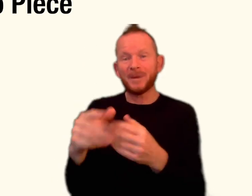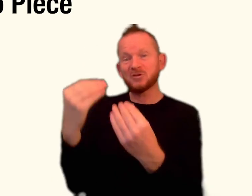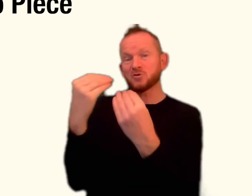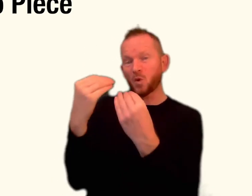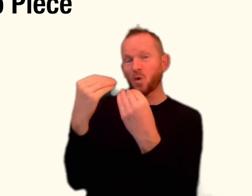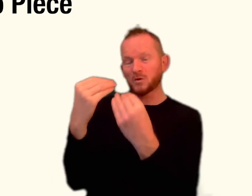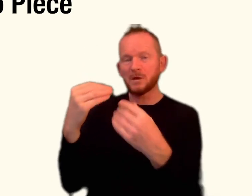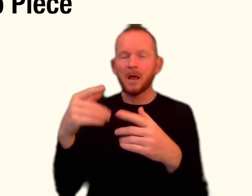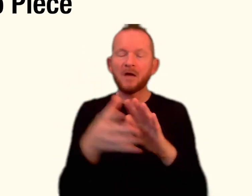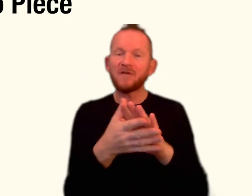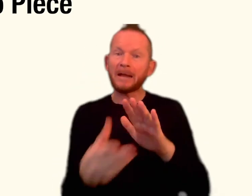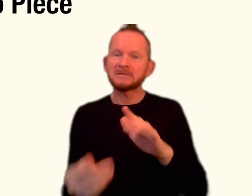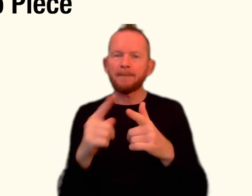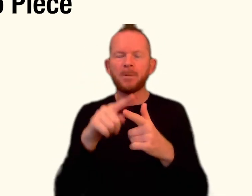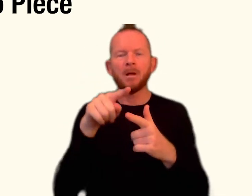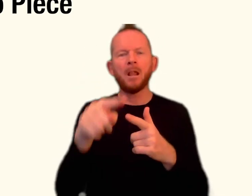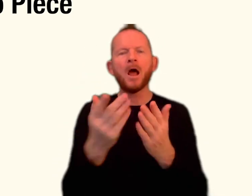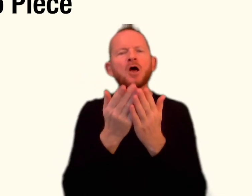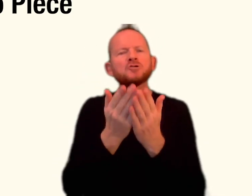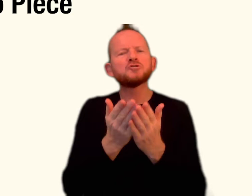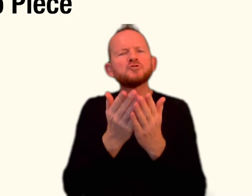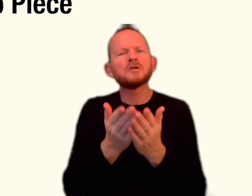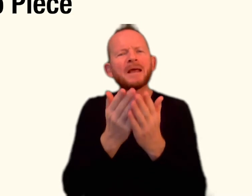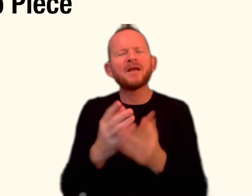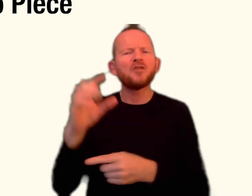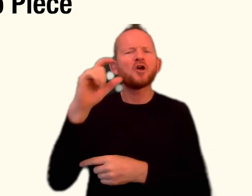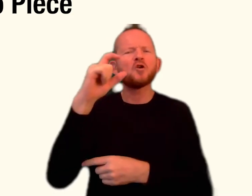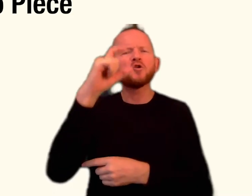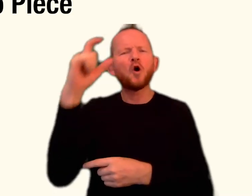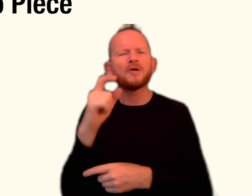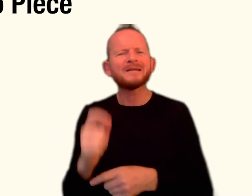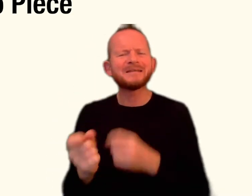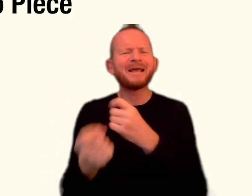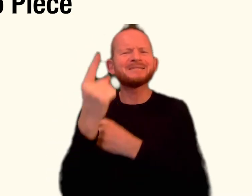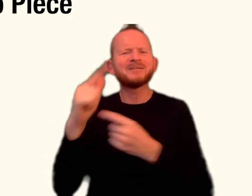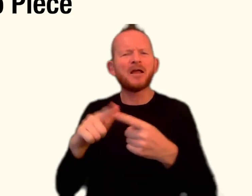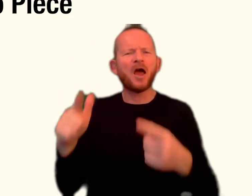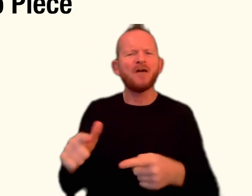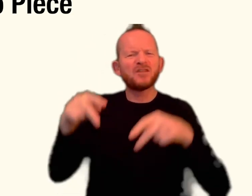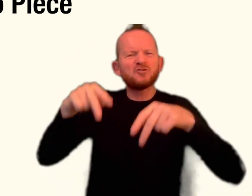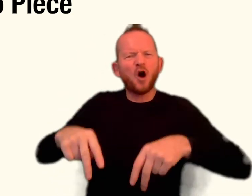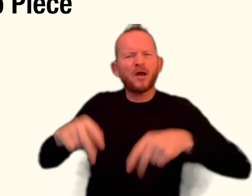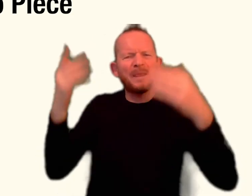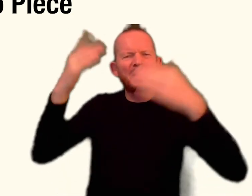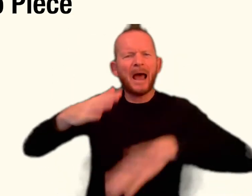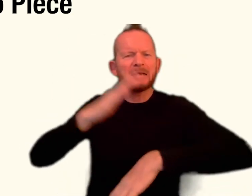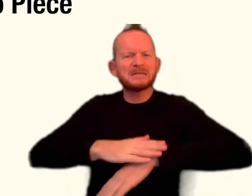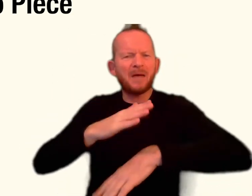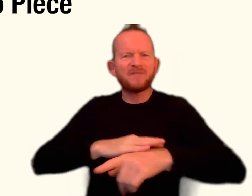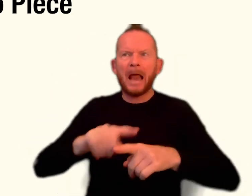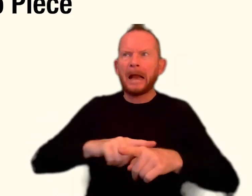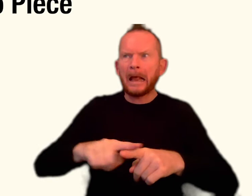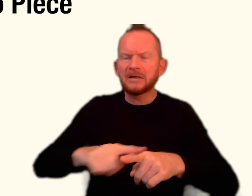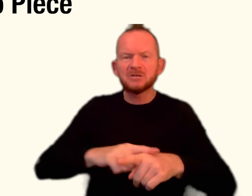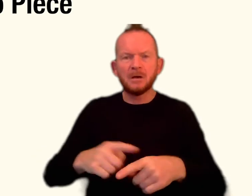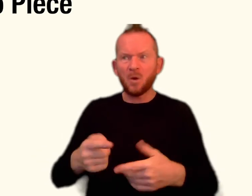taught. For example, studying the curious incident of the dog in the night time for English. We have so much talent, we